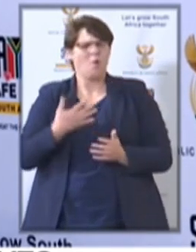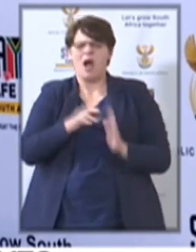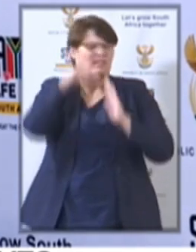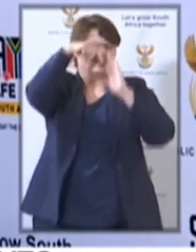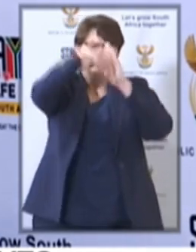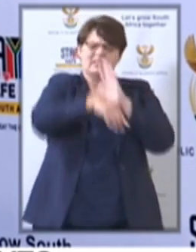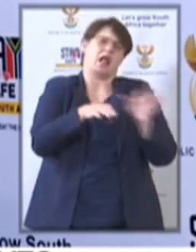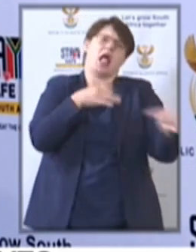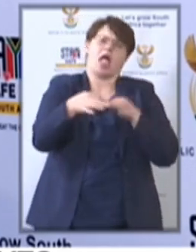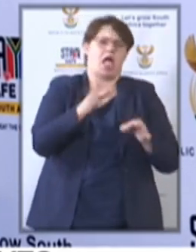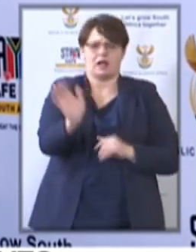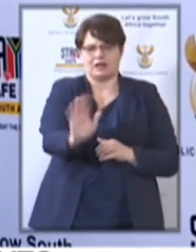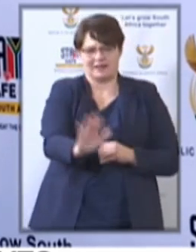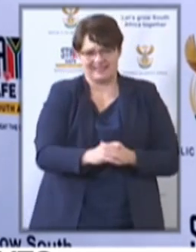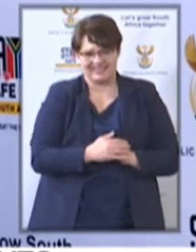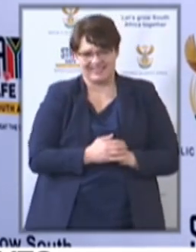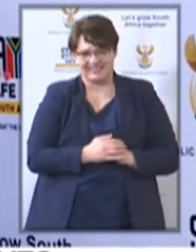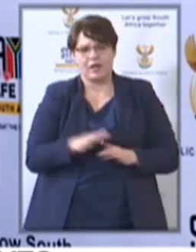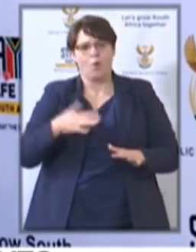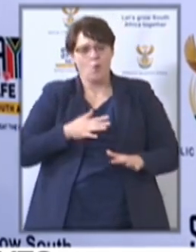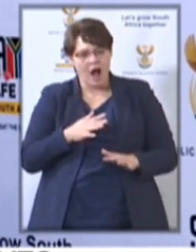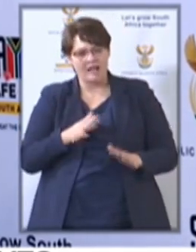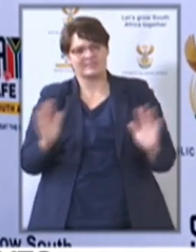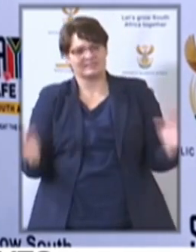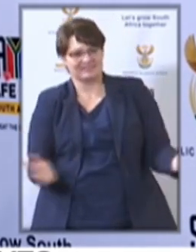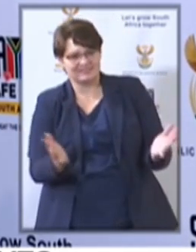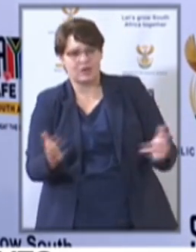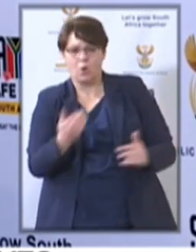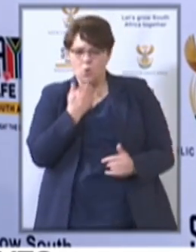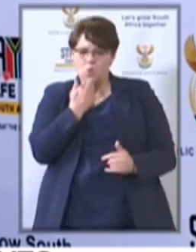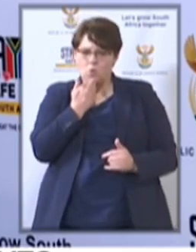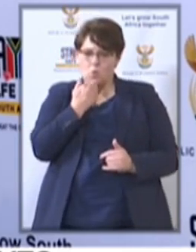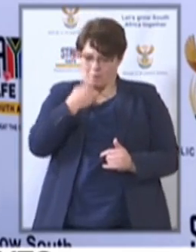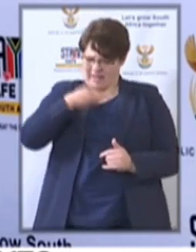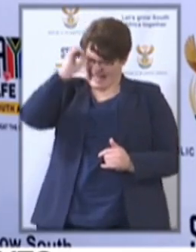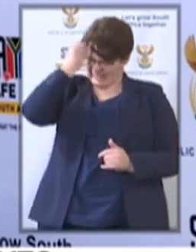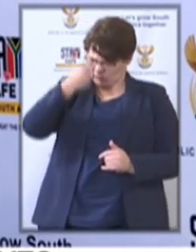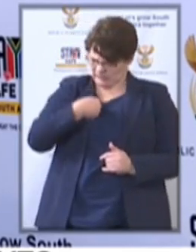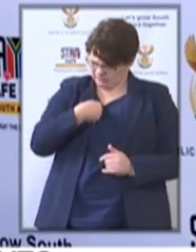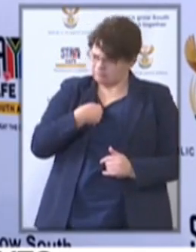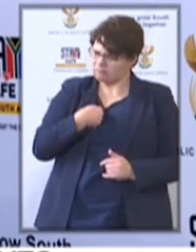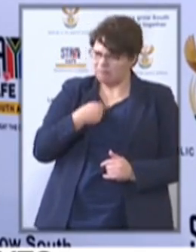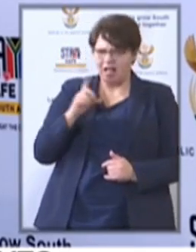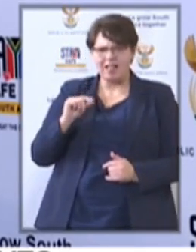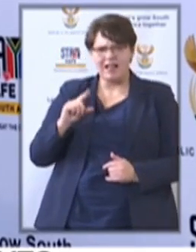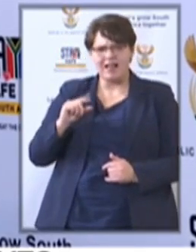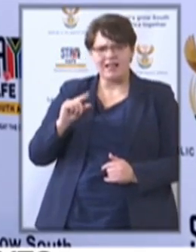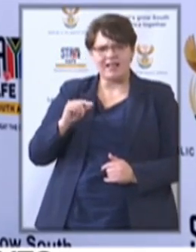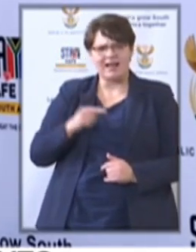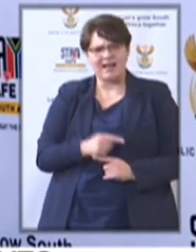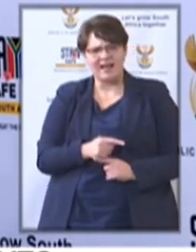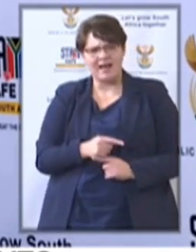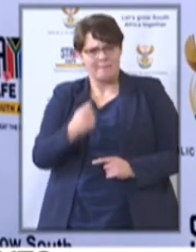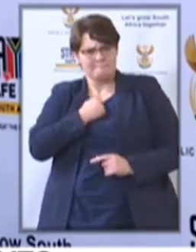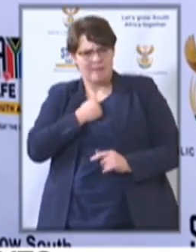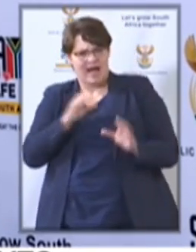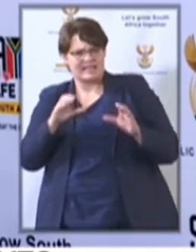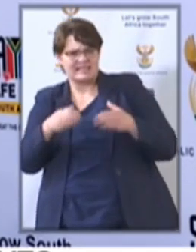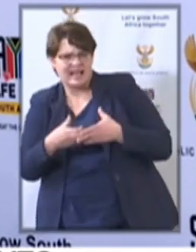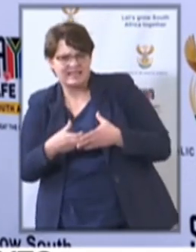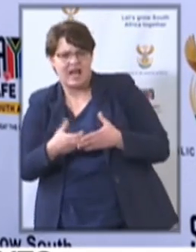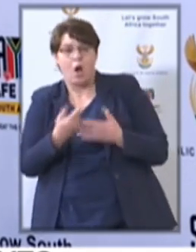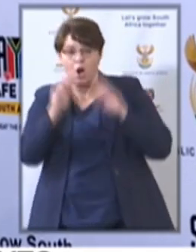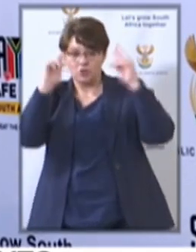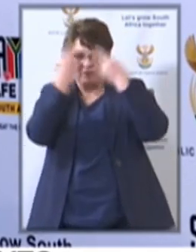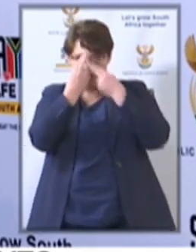detail, I urge everyone who's got an interest, any South African, especially in our sector, in our university